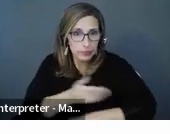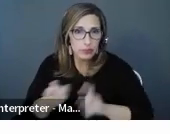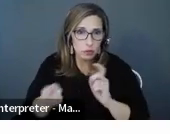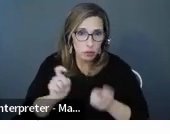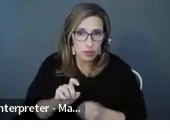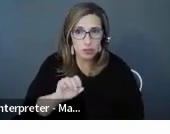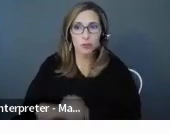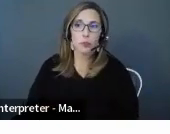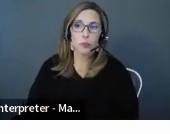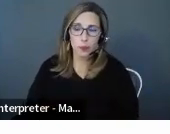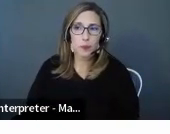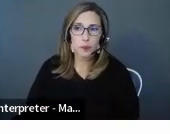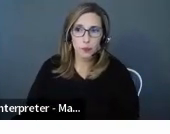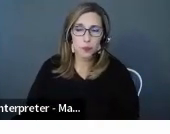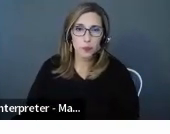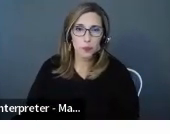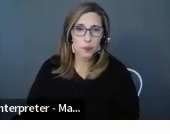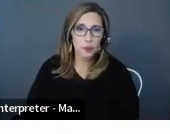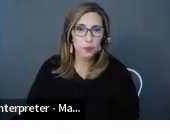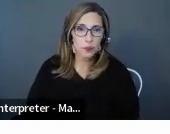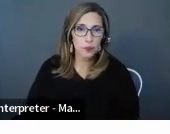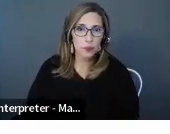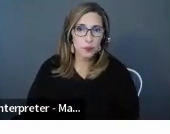slide, please.